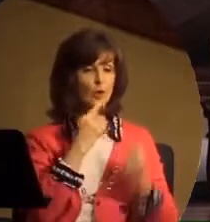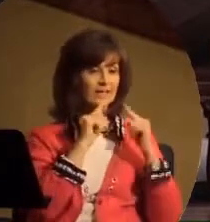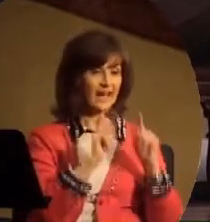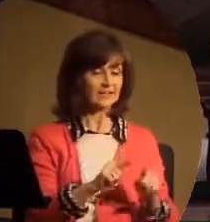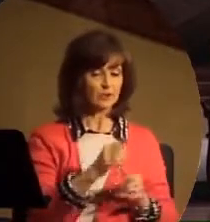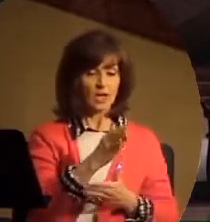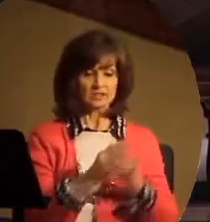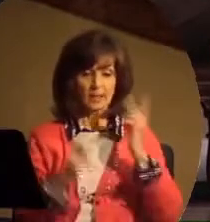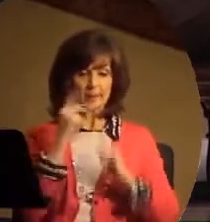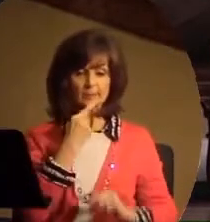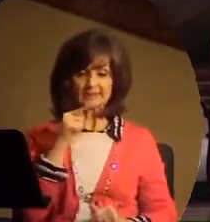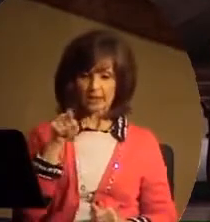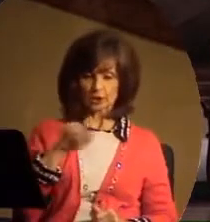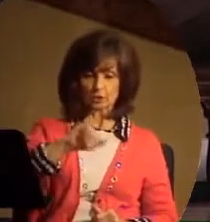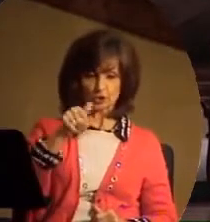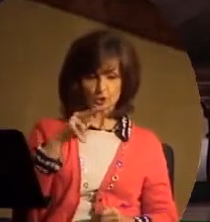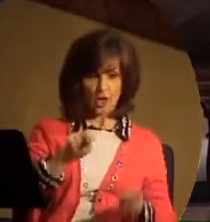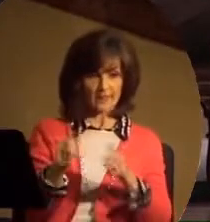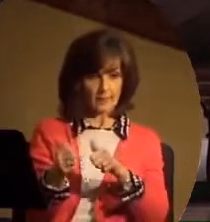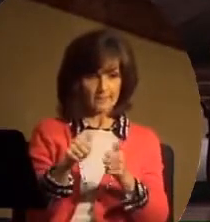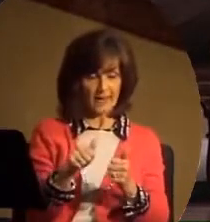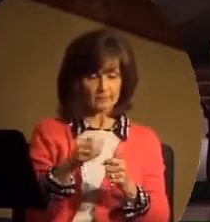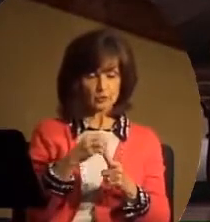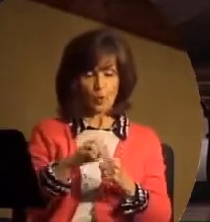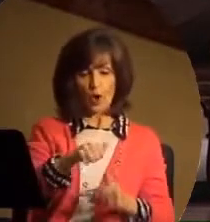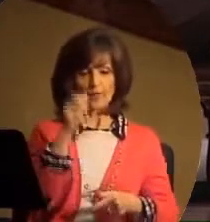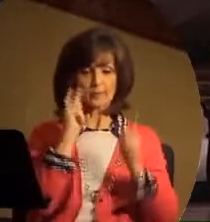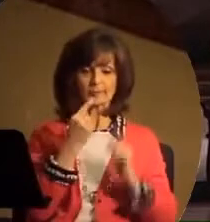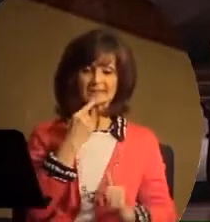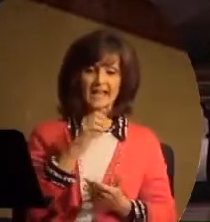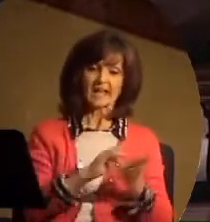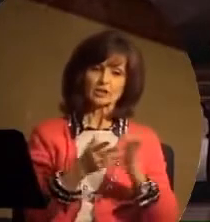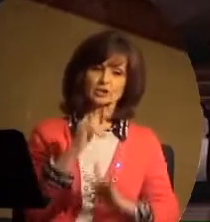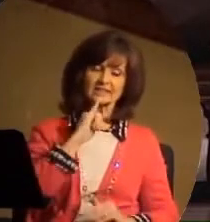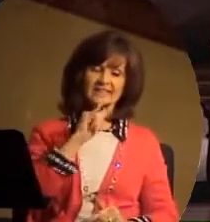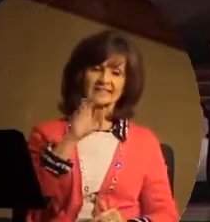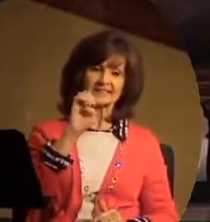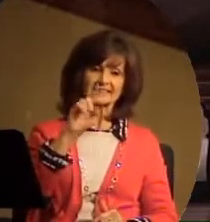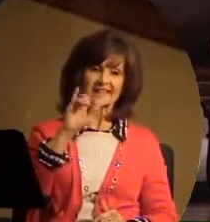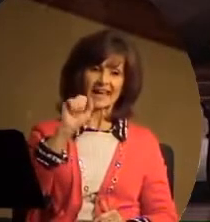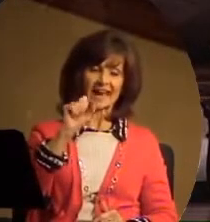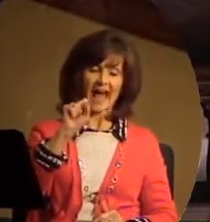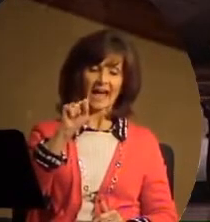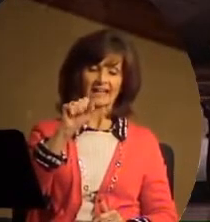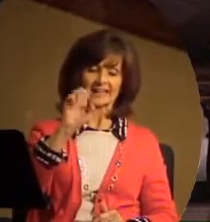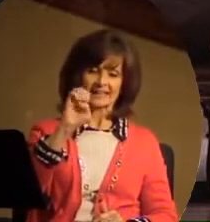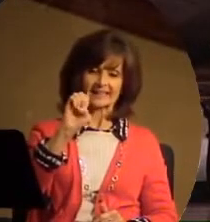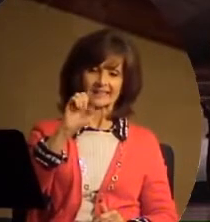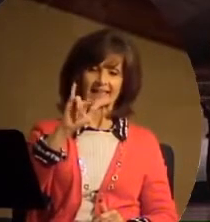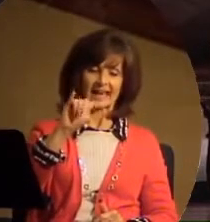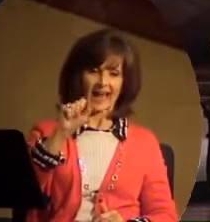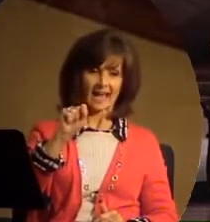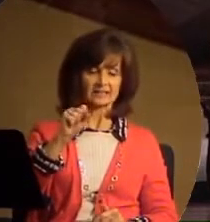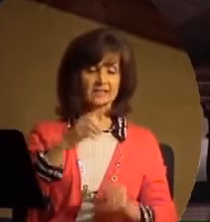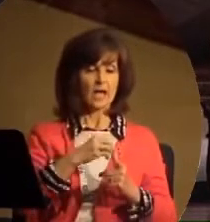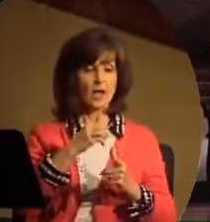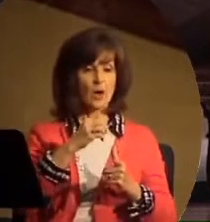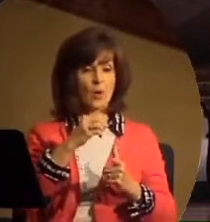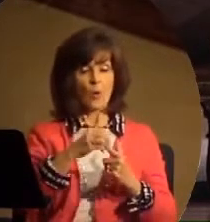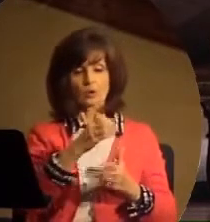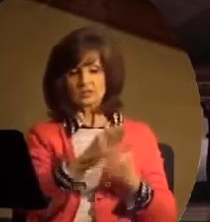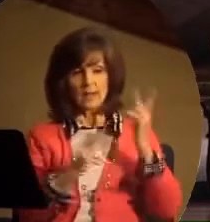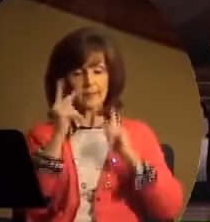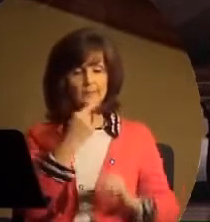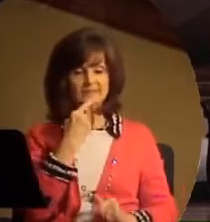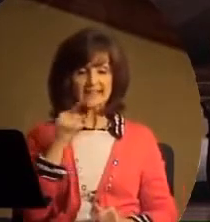said, some say you're John the Baptist, or others say that you're Elias, or still others say that you're Jeremiah the prophet. Now, I think he